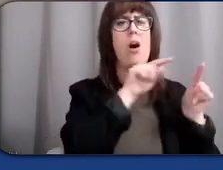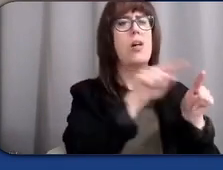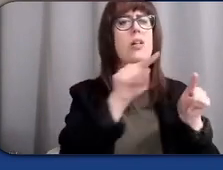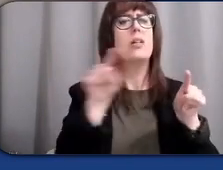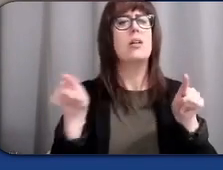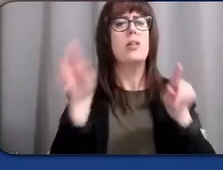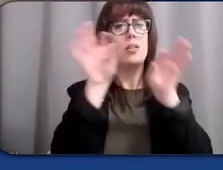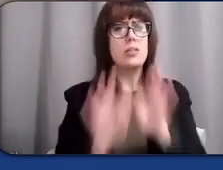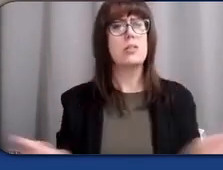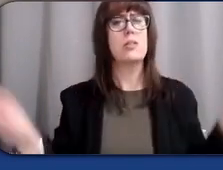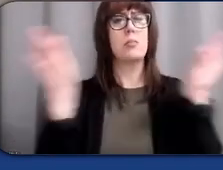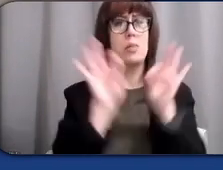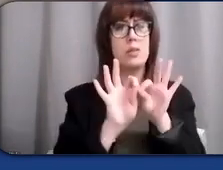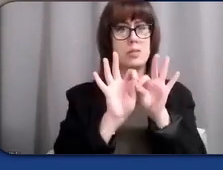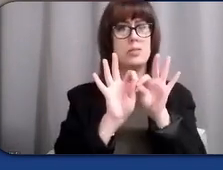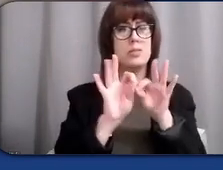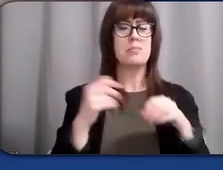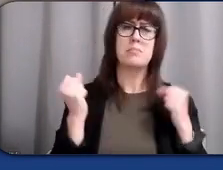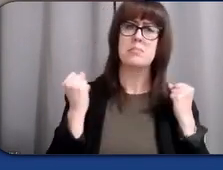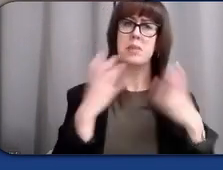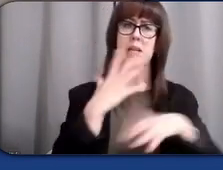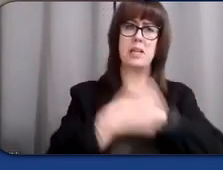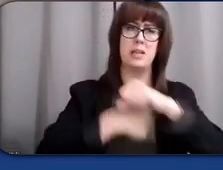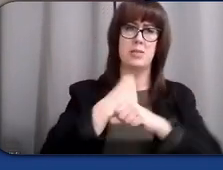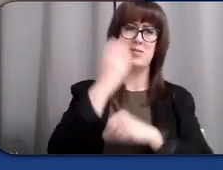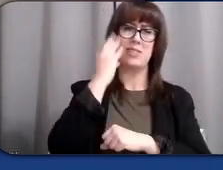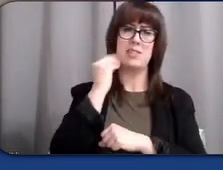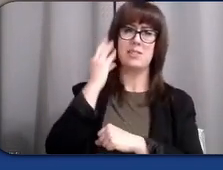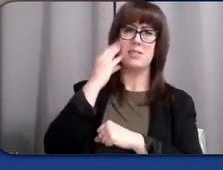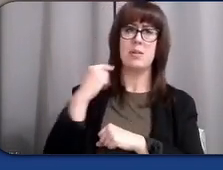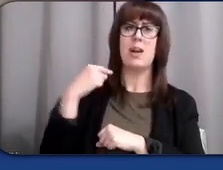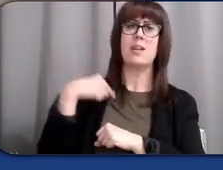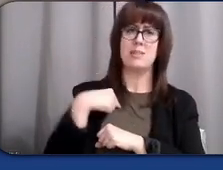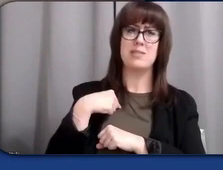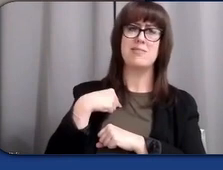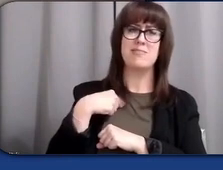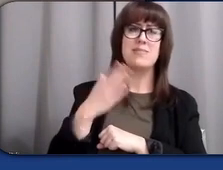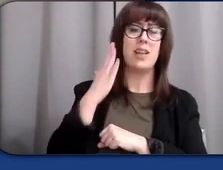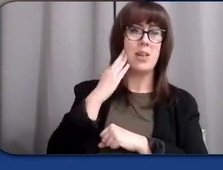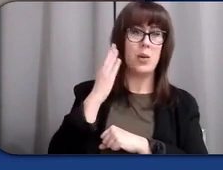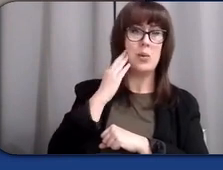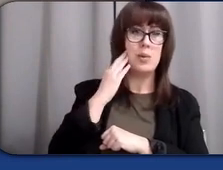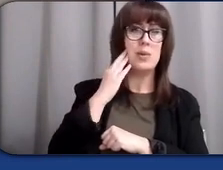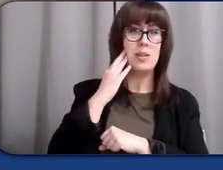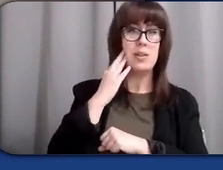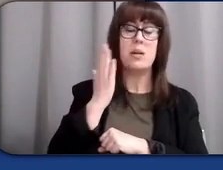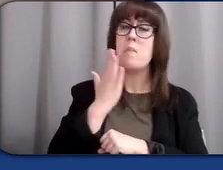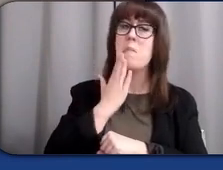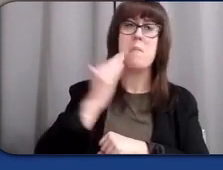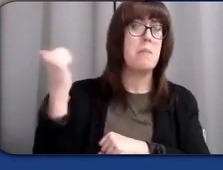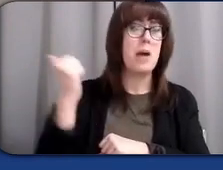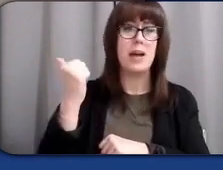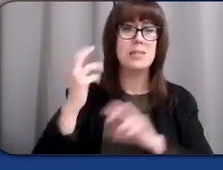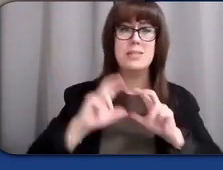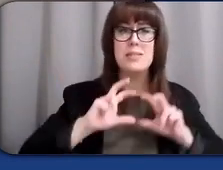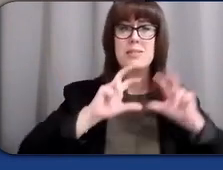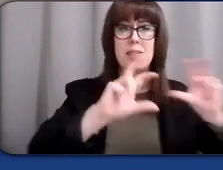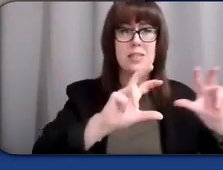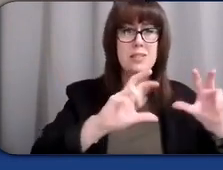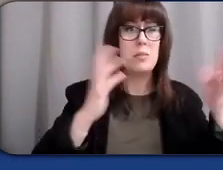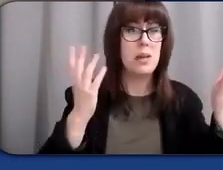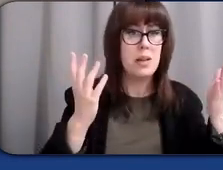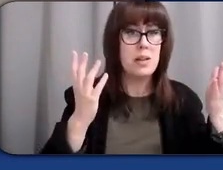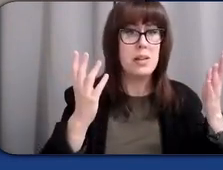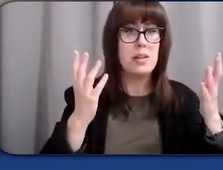important initiatives, but years of experience leave me convinced, and I probably you after watching this, that the best investments